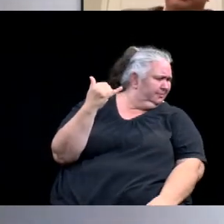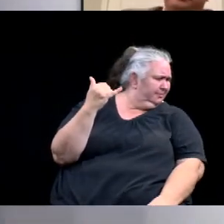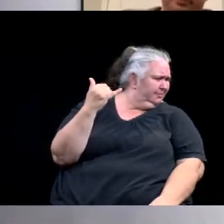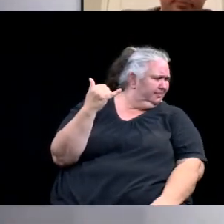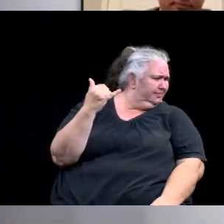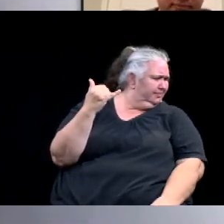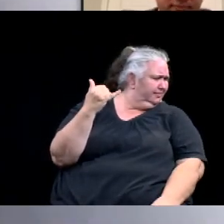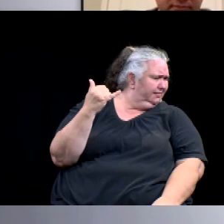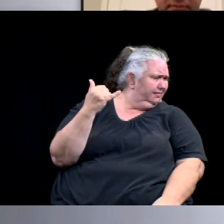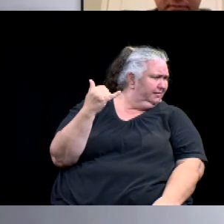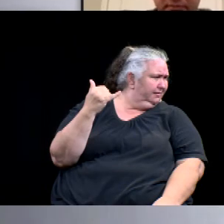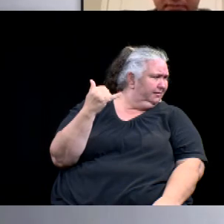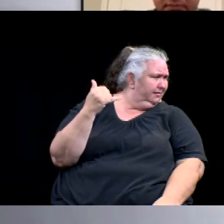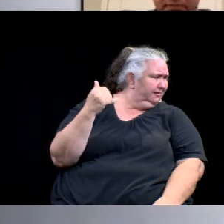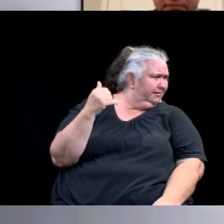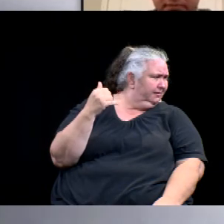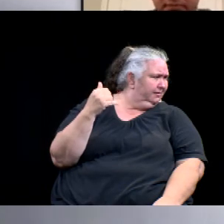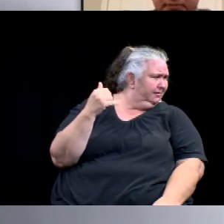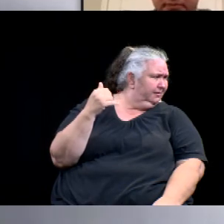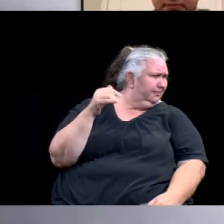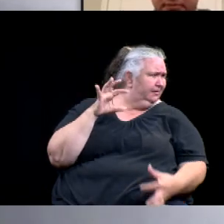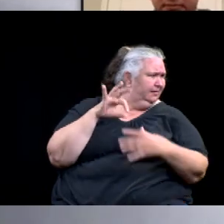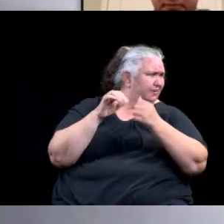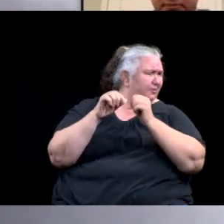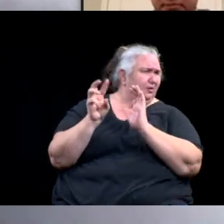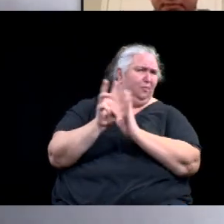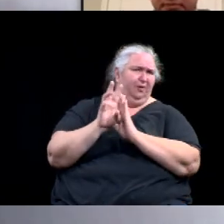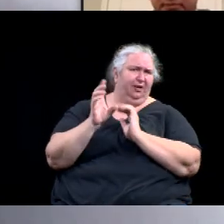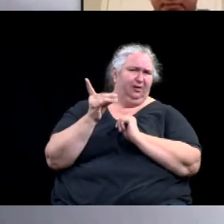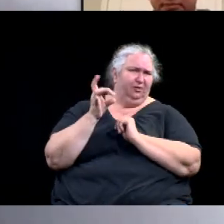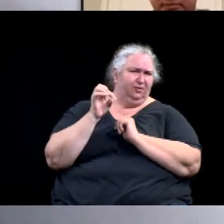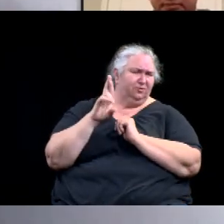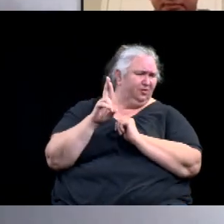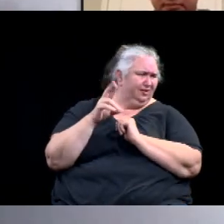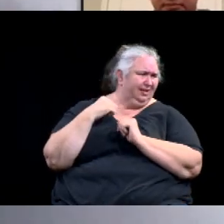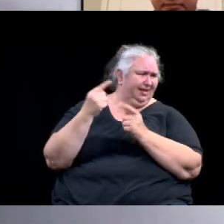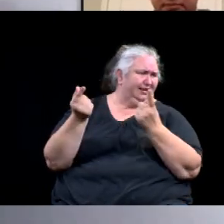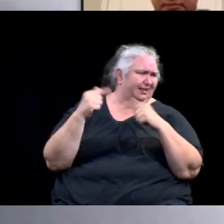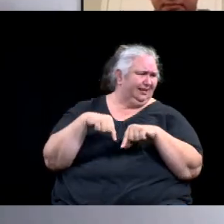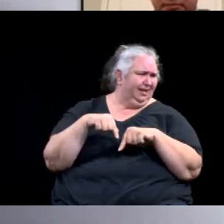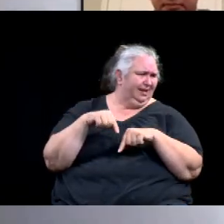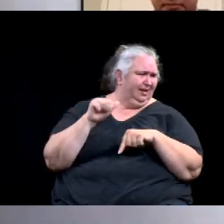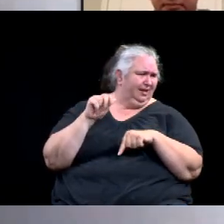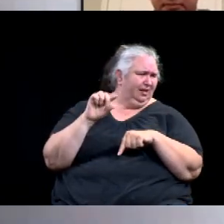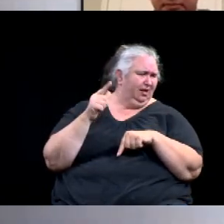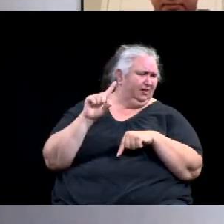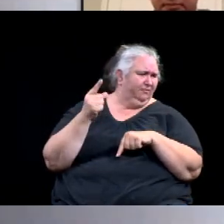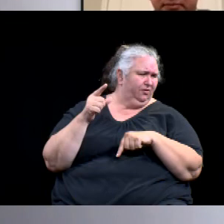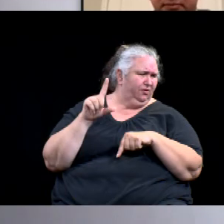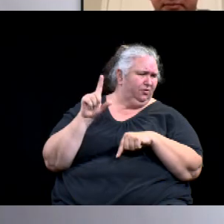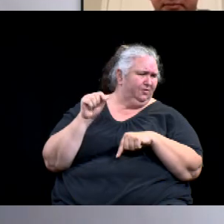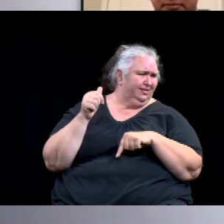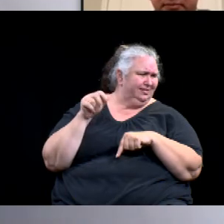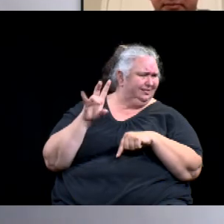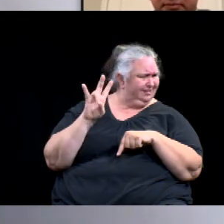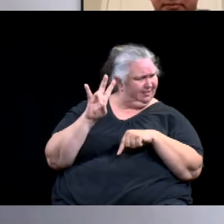the property at 1046 Chestnut, and I went came to y'all because in Section 2, Article